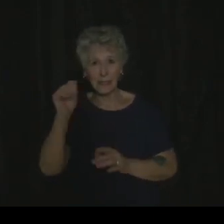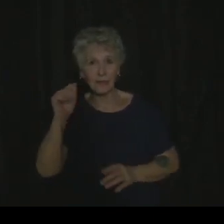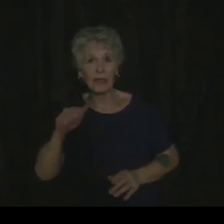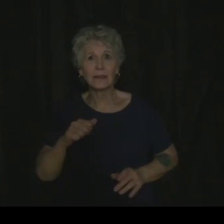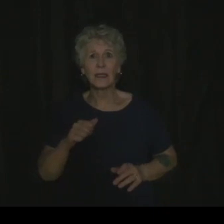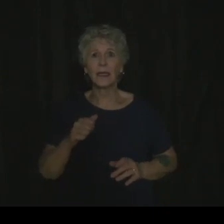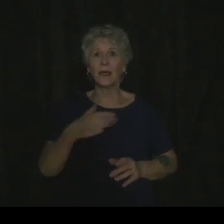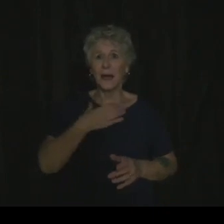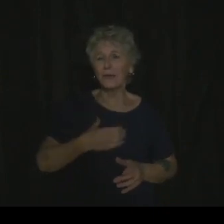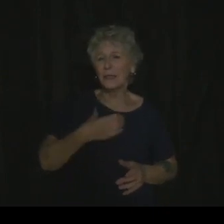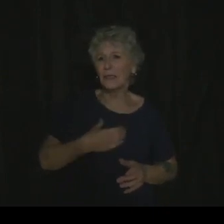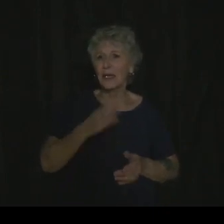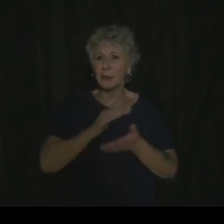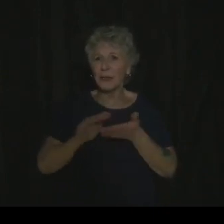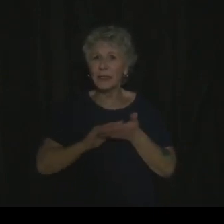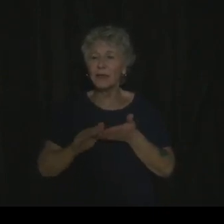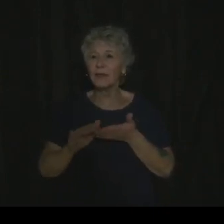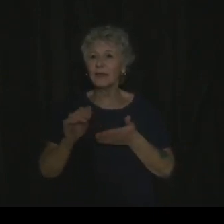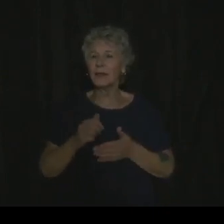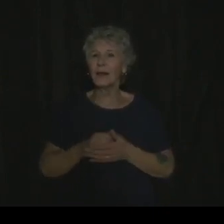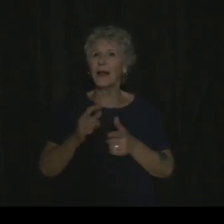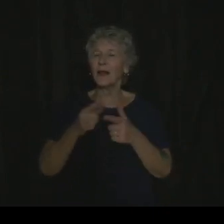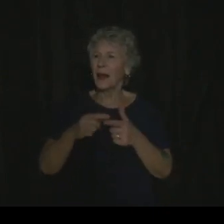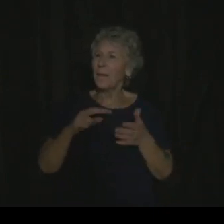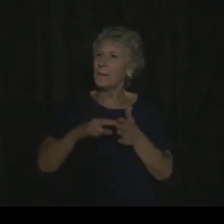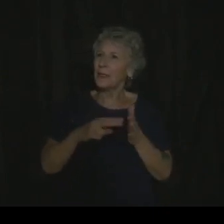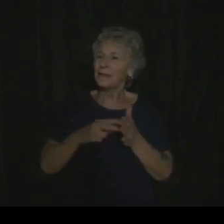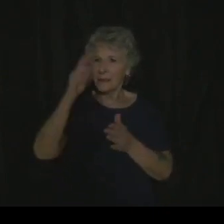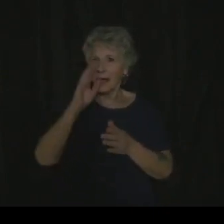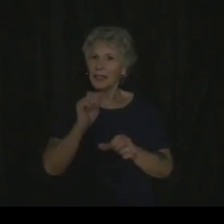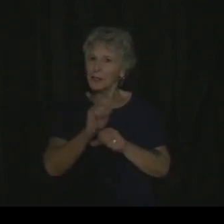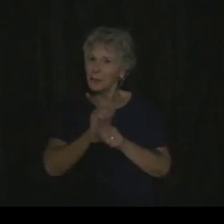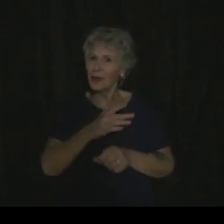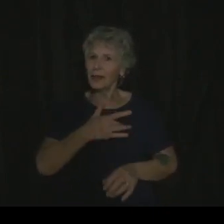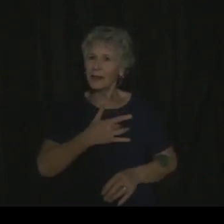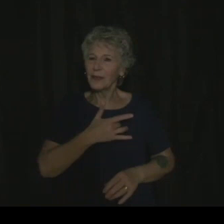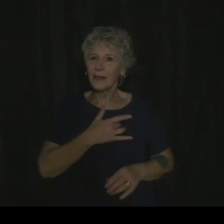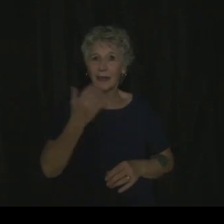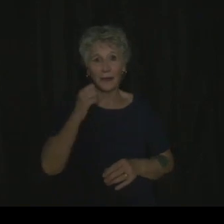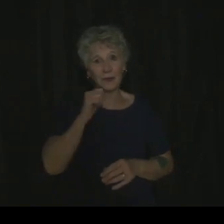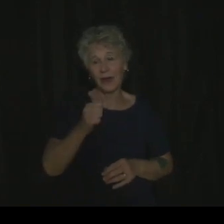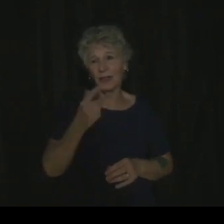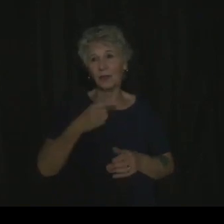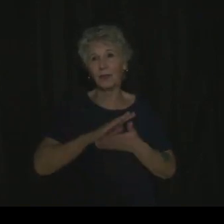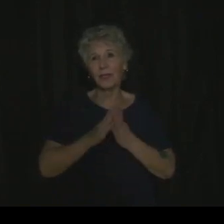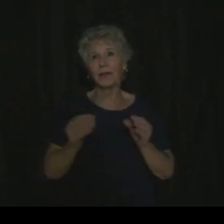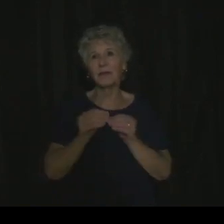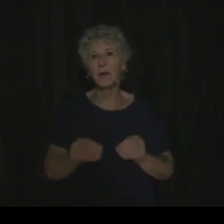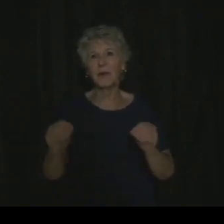to be forgiven, then that's a sign that God is working on your heart, because if he were not, you would be becoming more